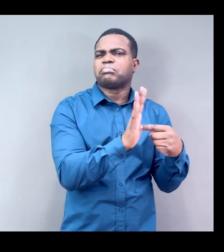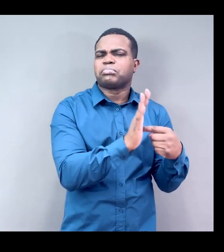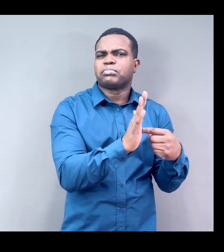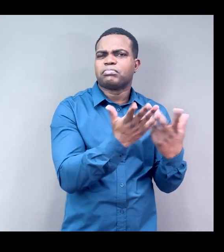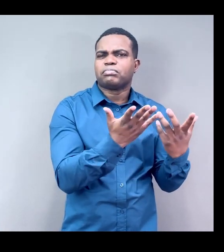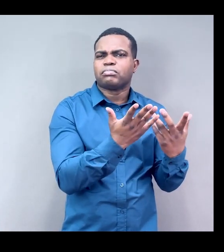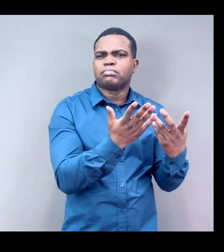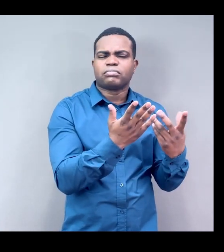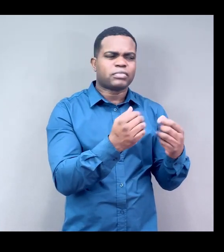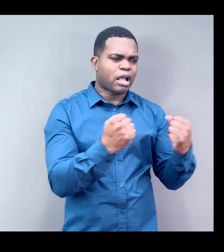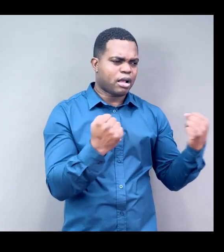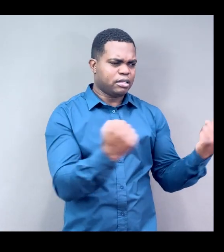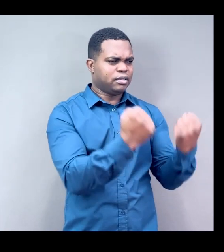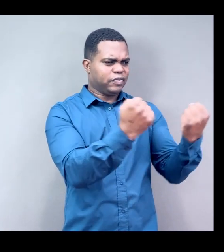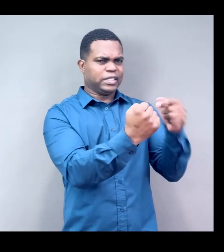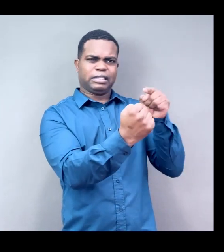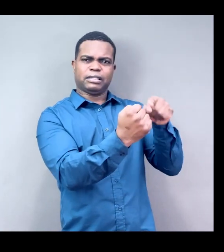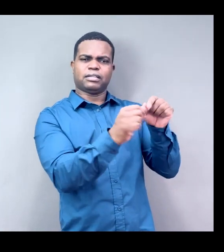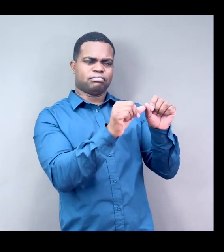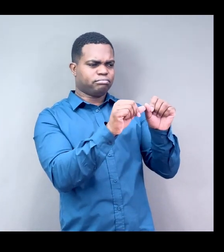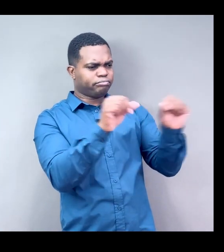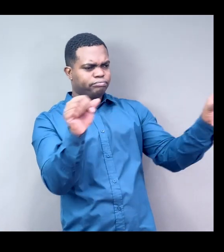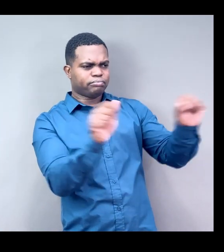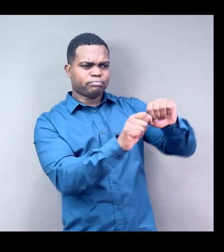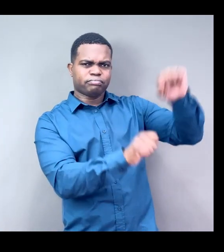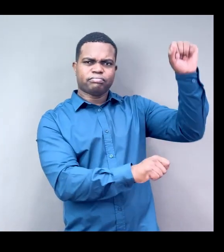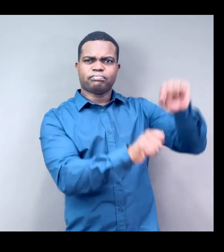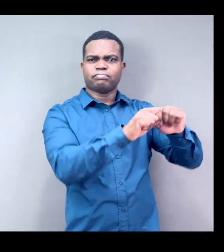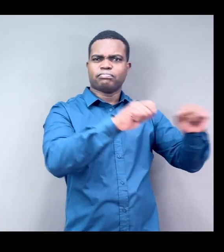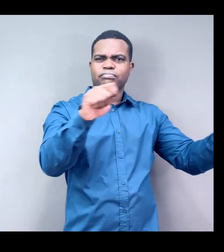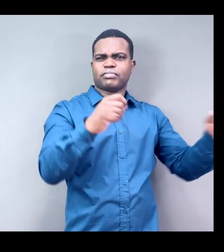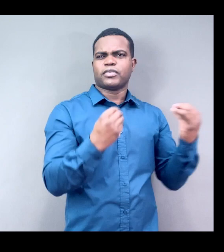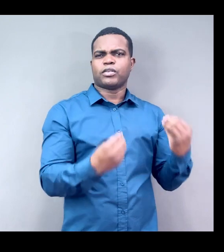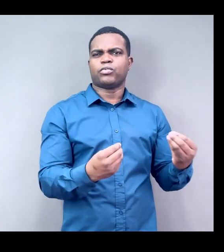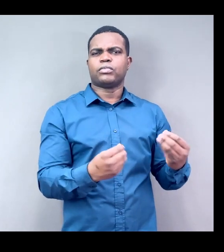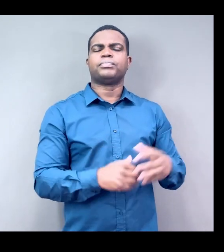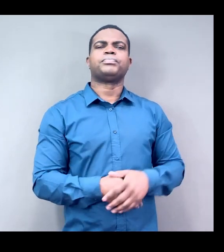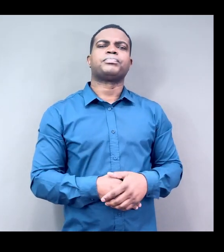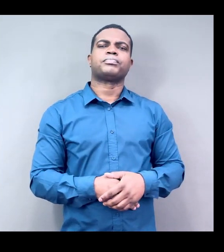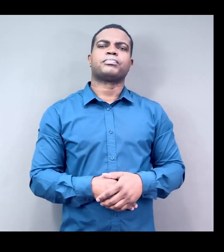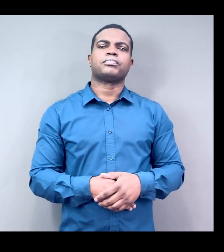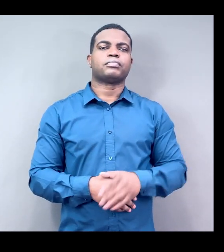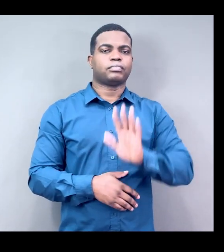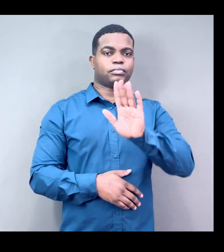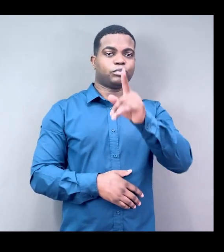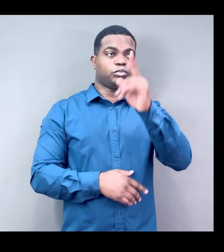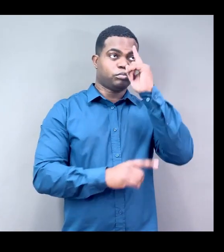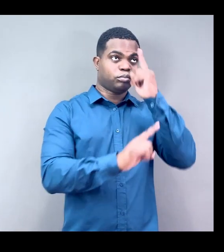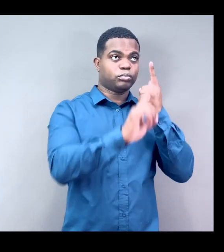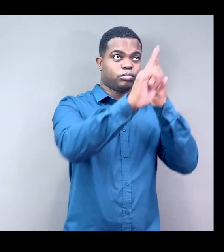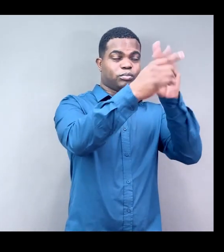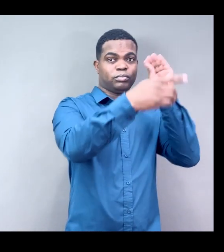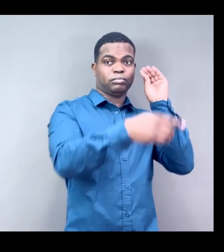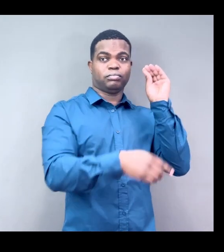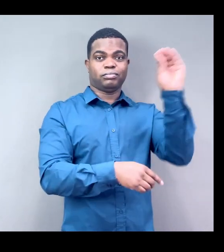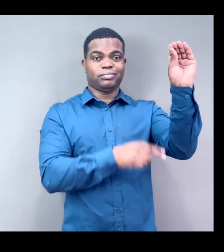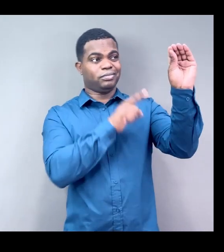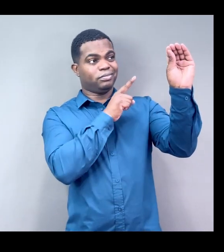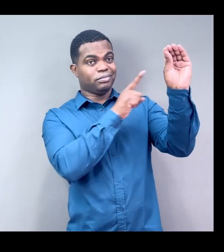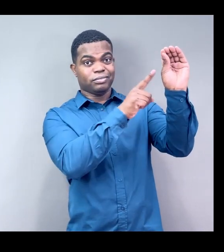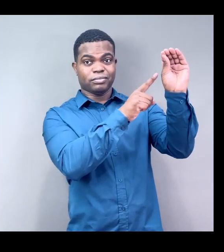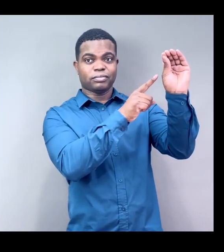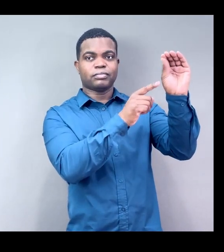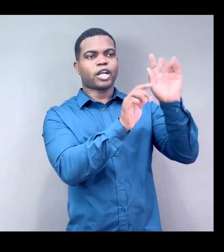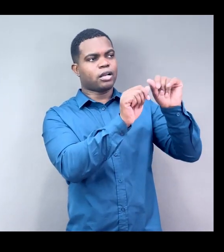Measurable, by how much? How can you measure your activities? So your objective,